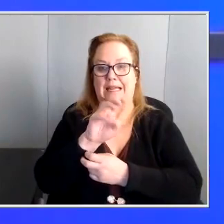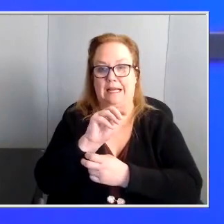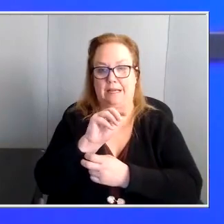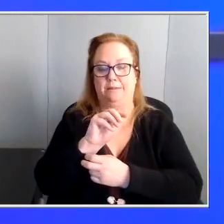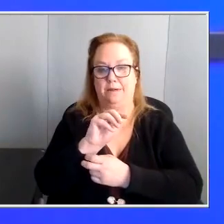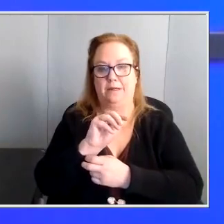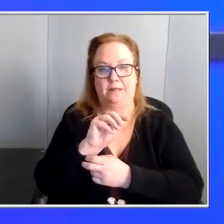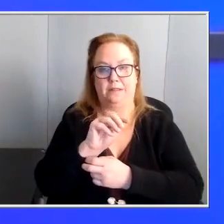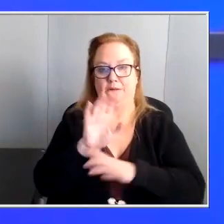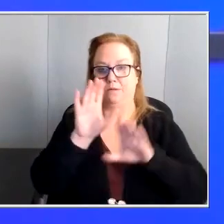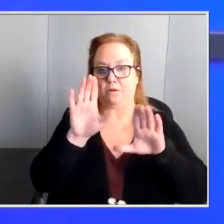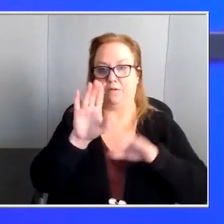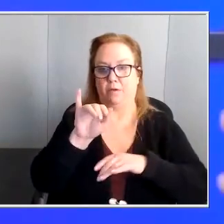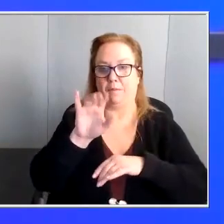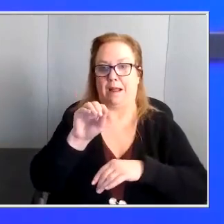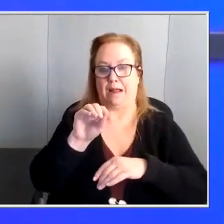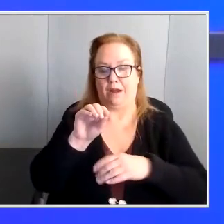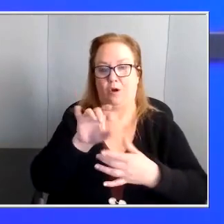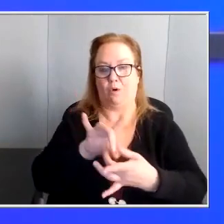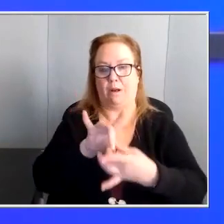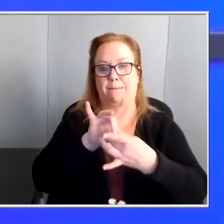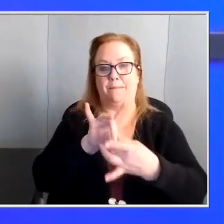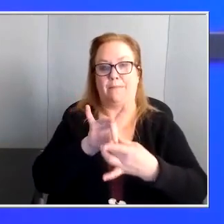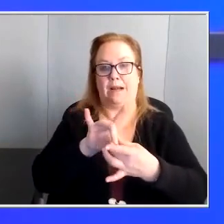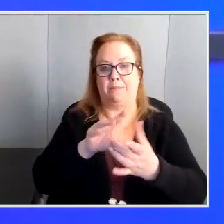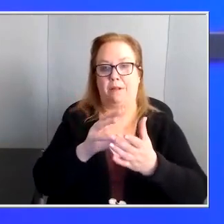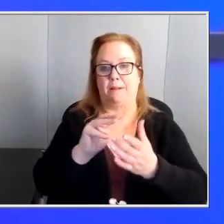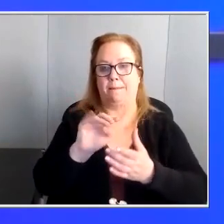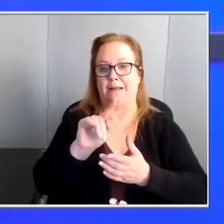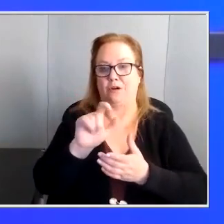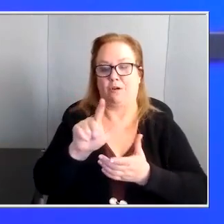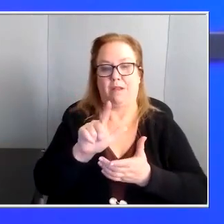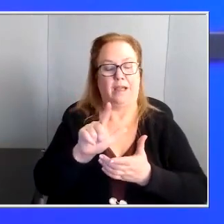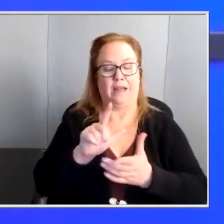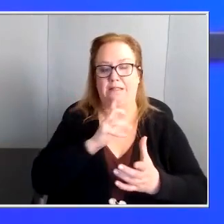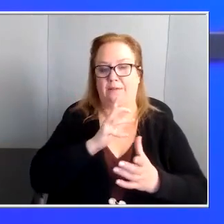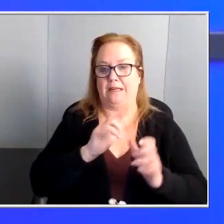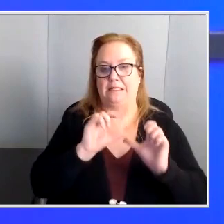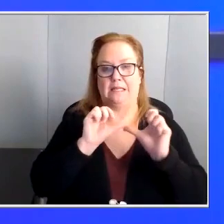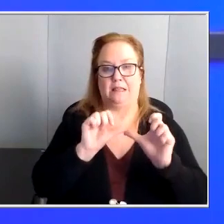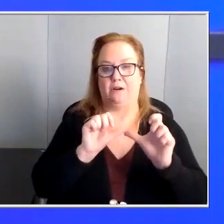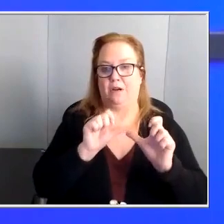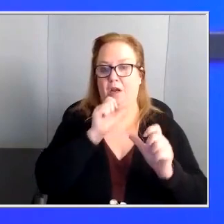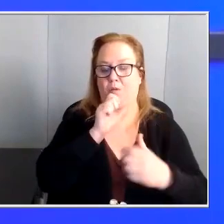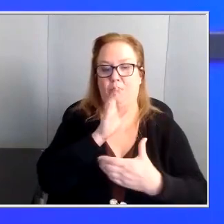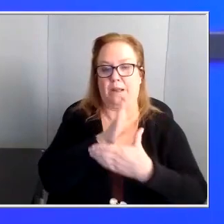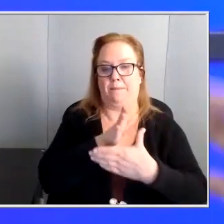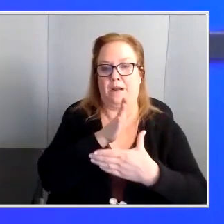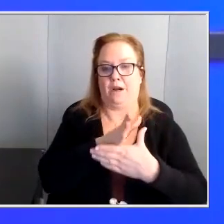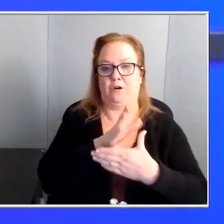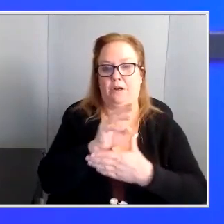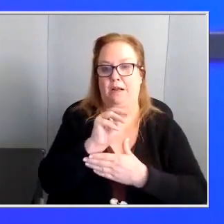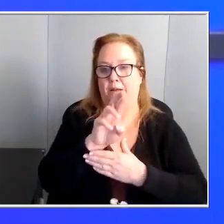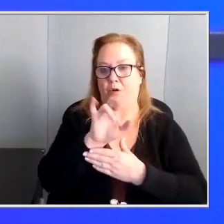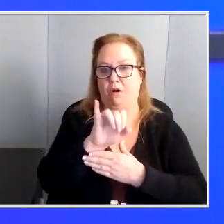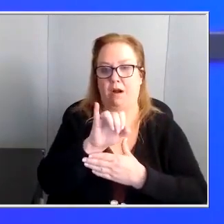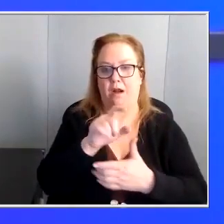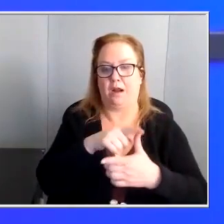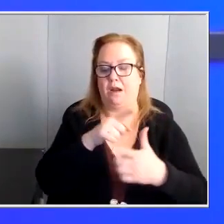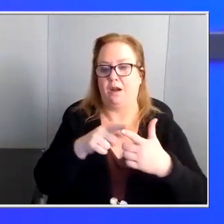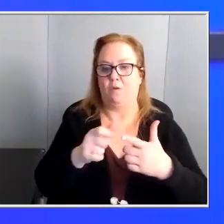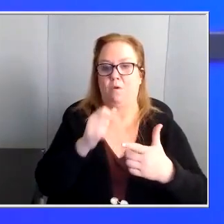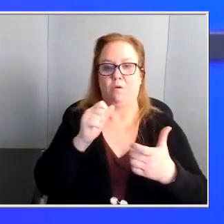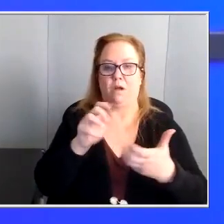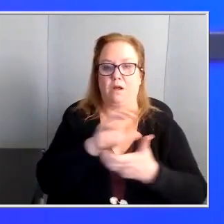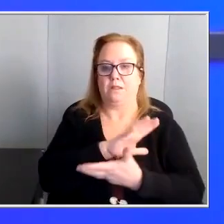described biocompatible material, and it's perfectly fine for it to stay there forever. It won't impair her chances to get MRI. It won't cause artifact or